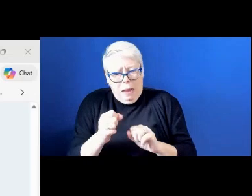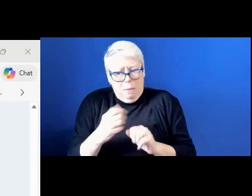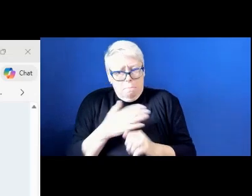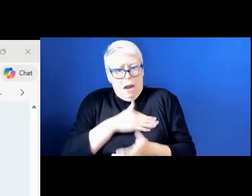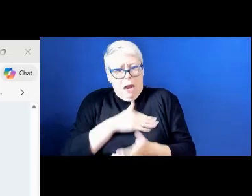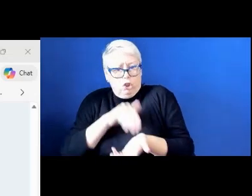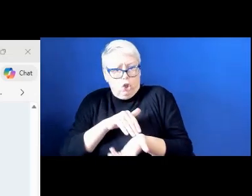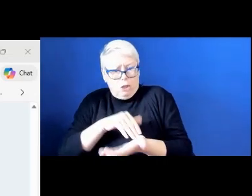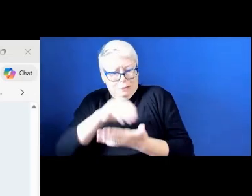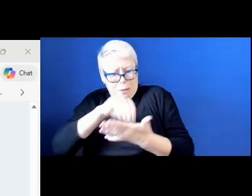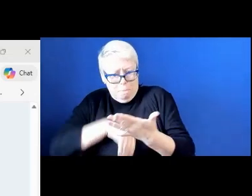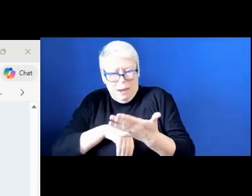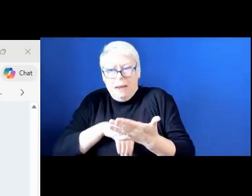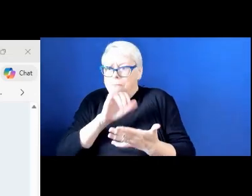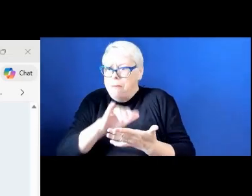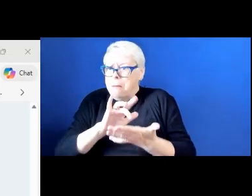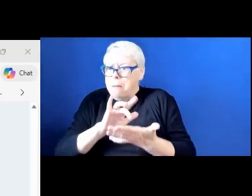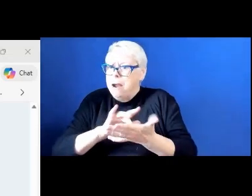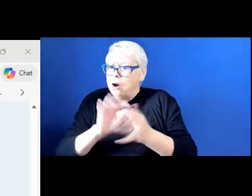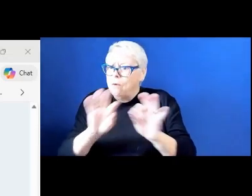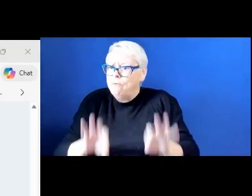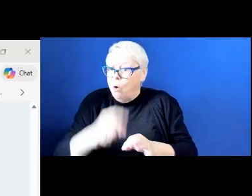complete the medical forms.